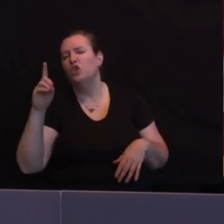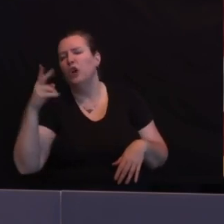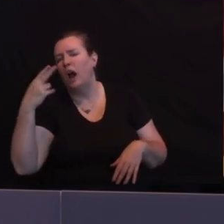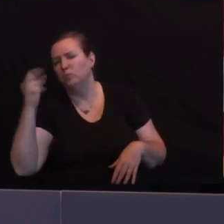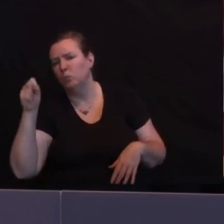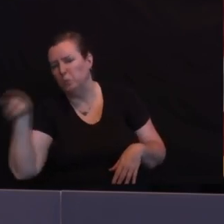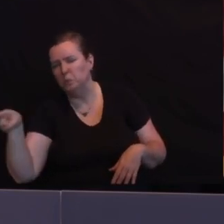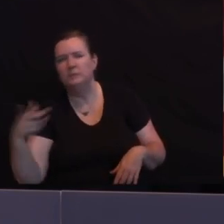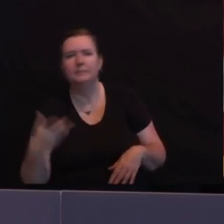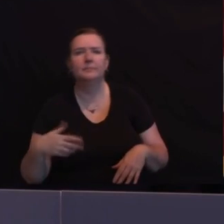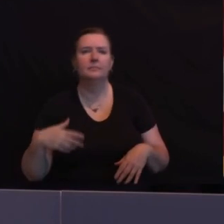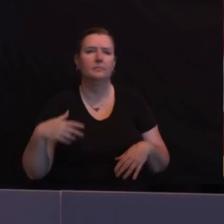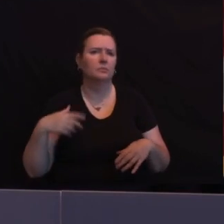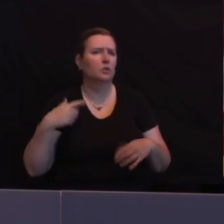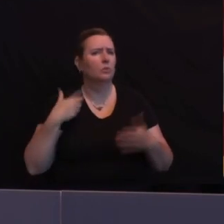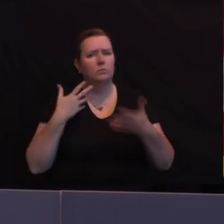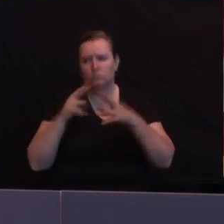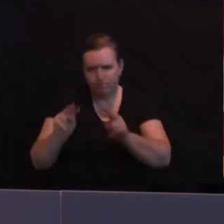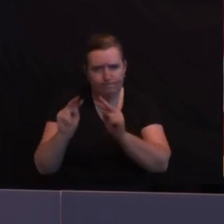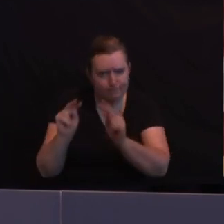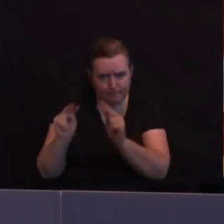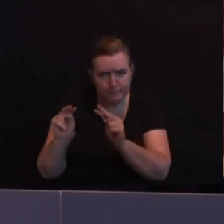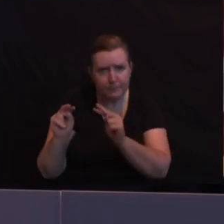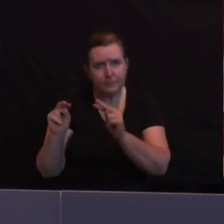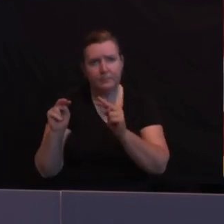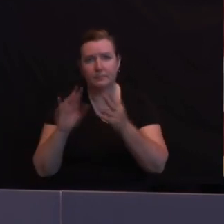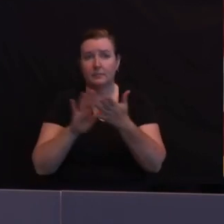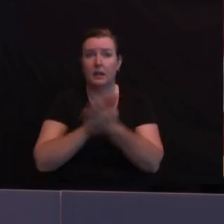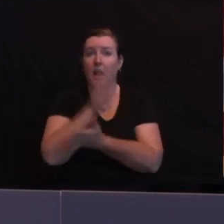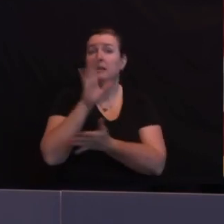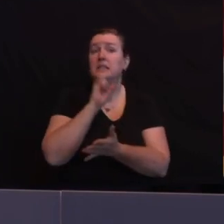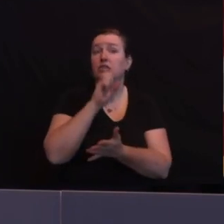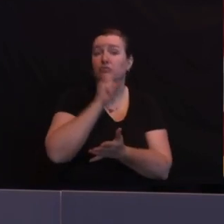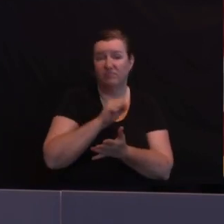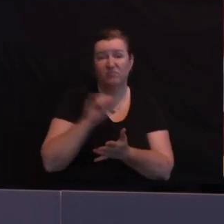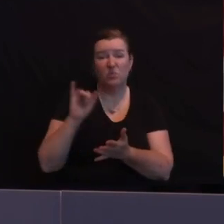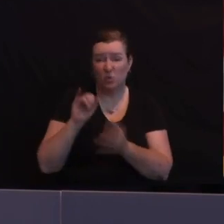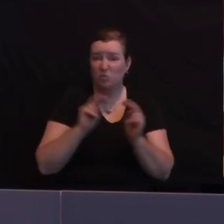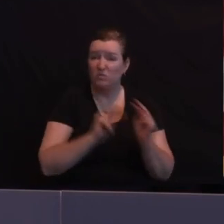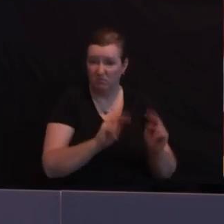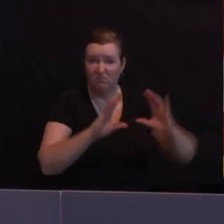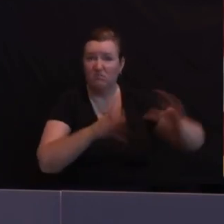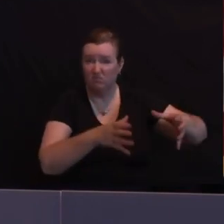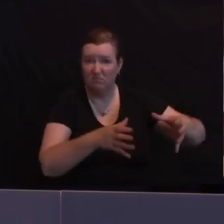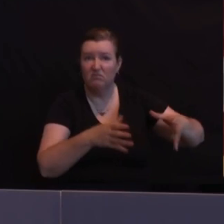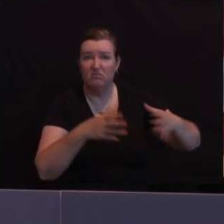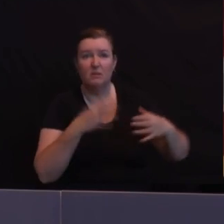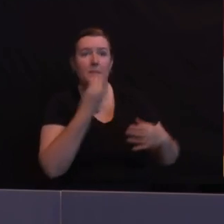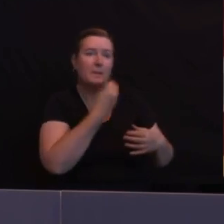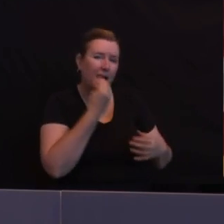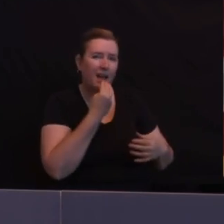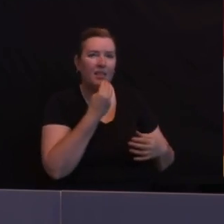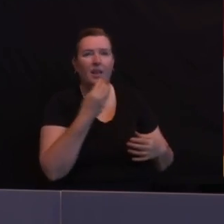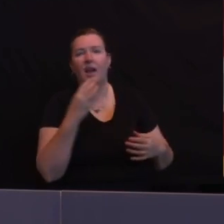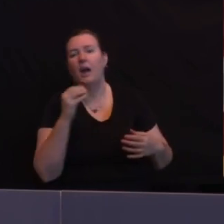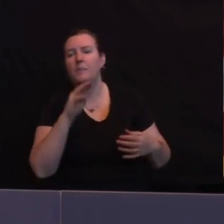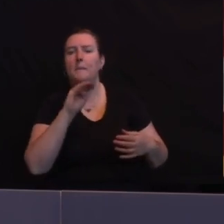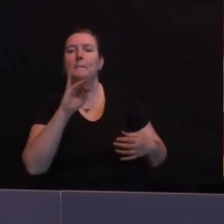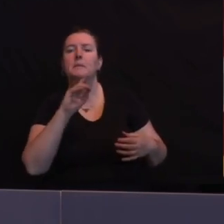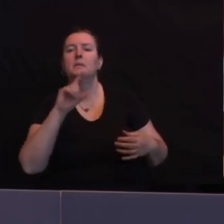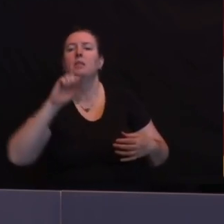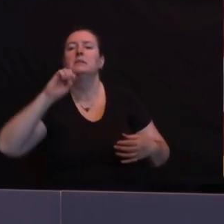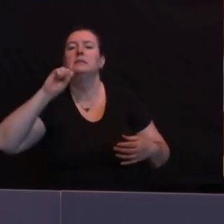also closely monitoring increases in college-aged students in Monmouth and Middlesex counties and at